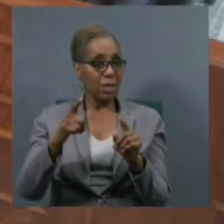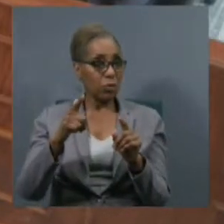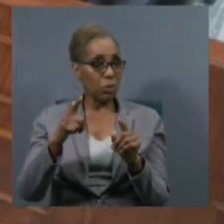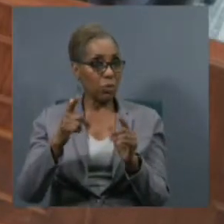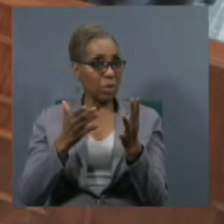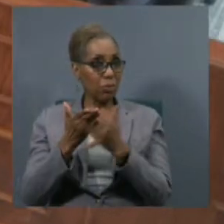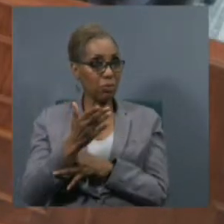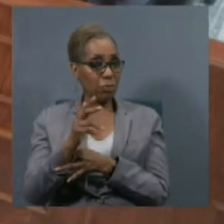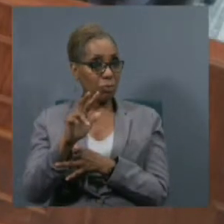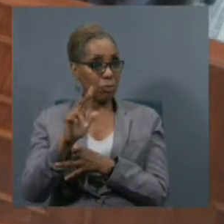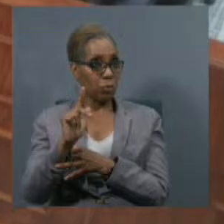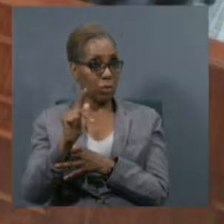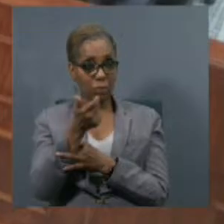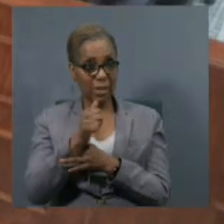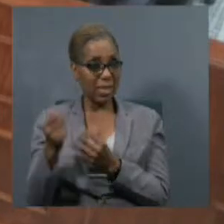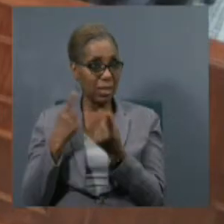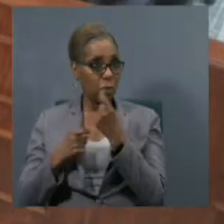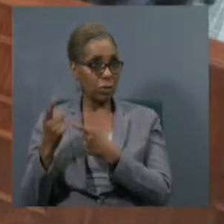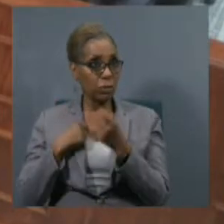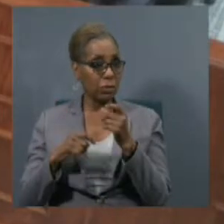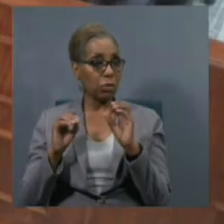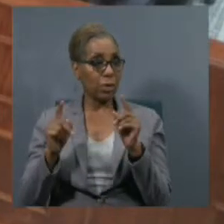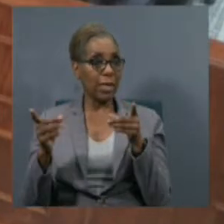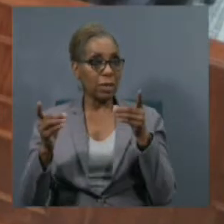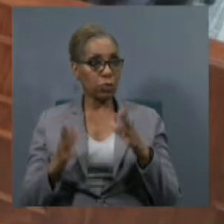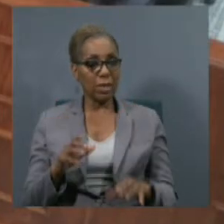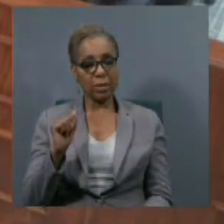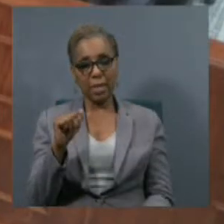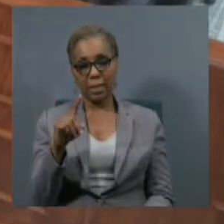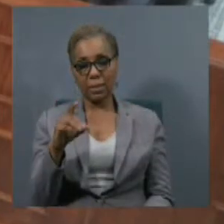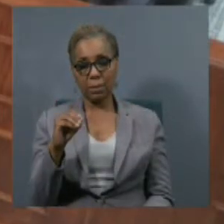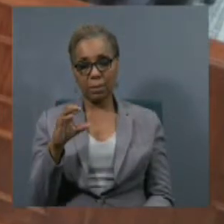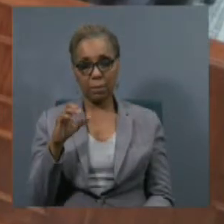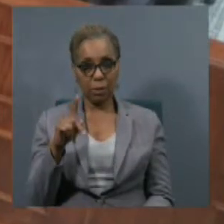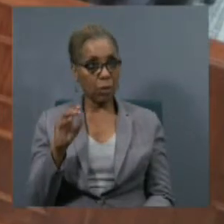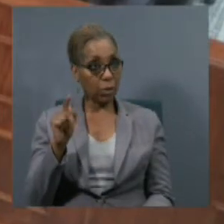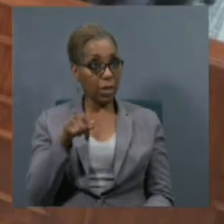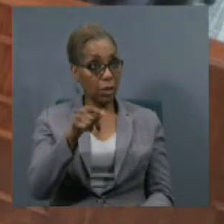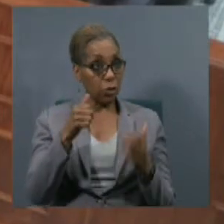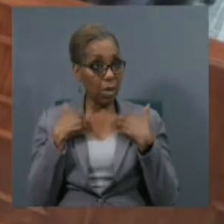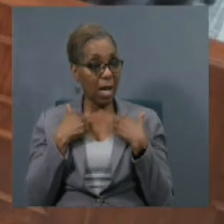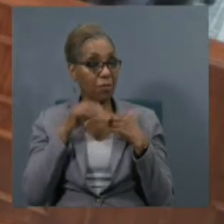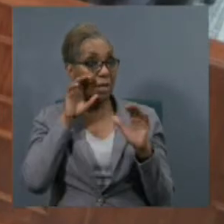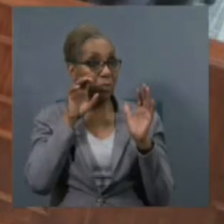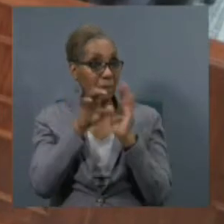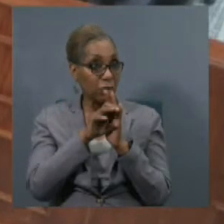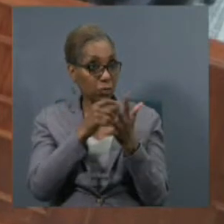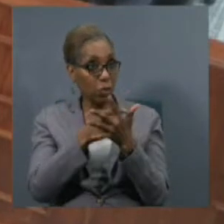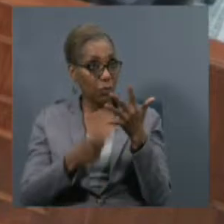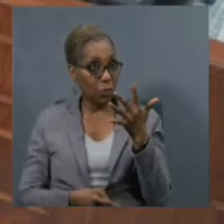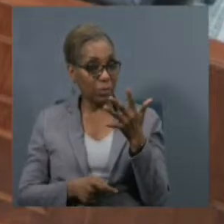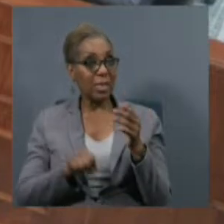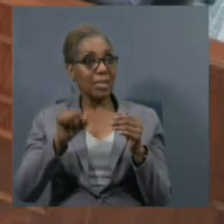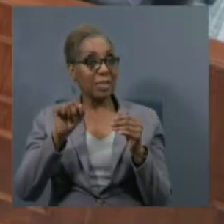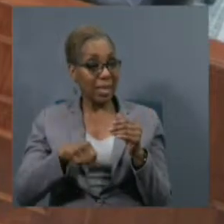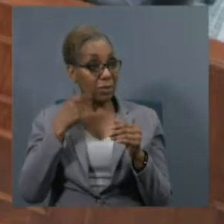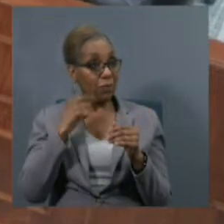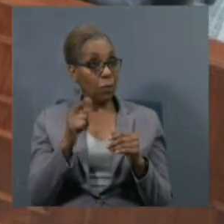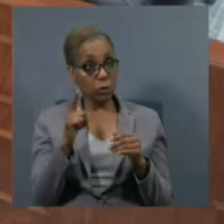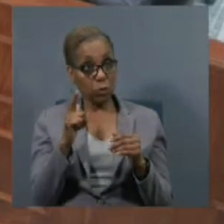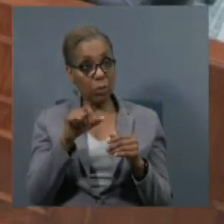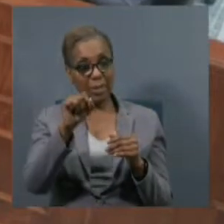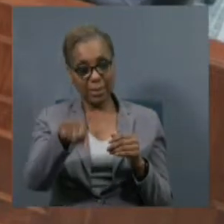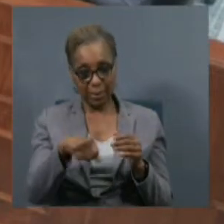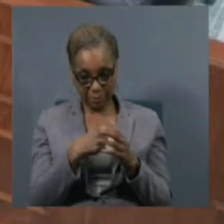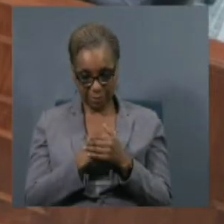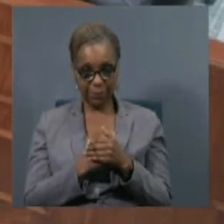through 23? Director Adcock? Yes, do you have pictures on those, please? Yes, for 21.